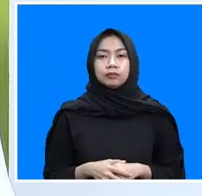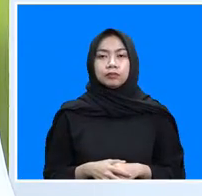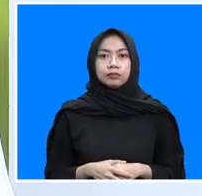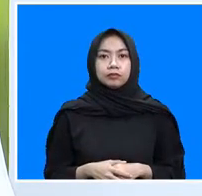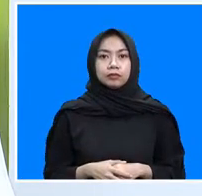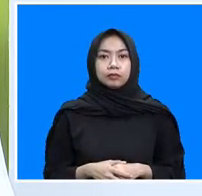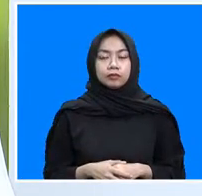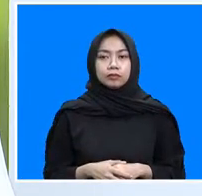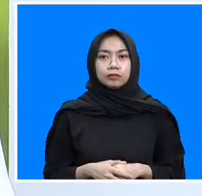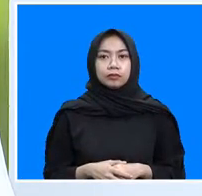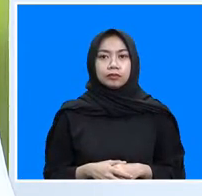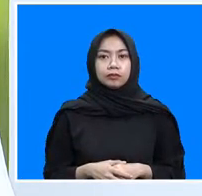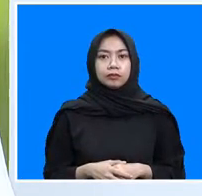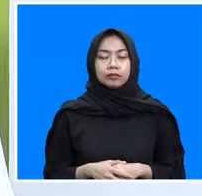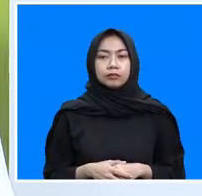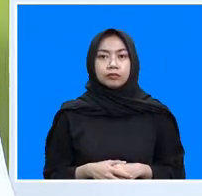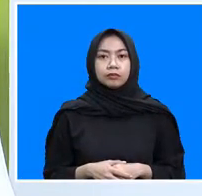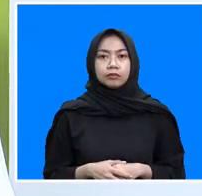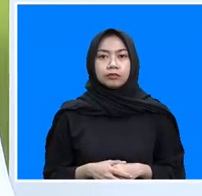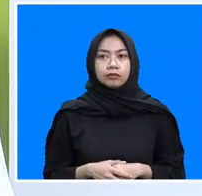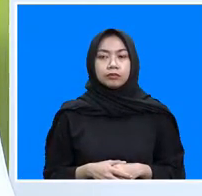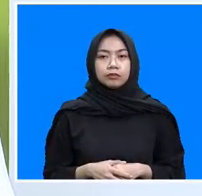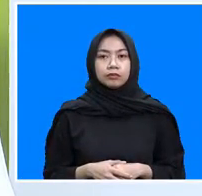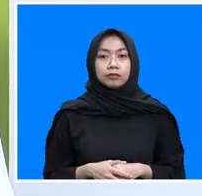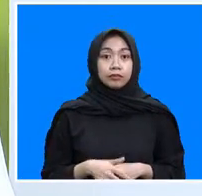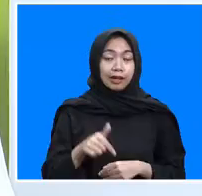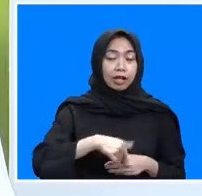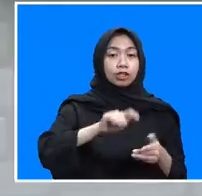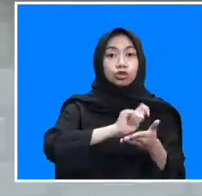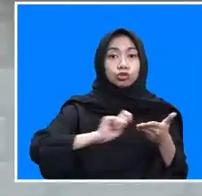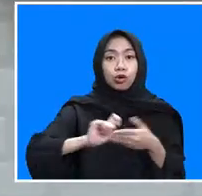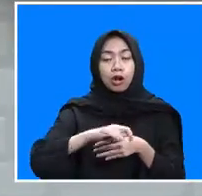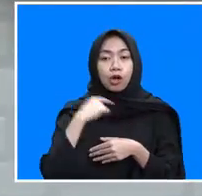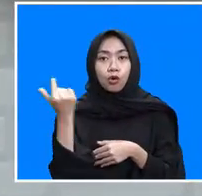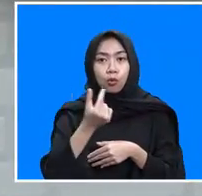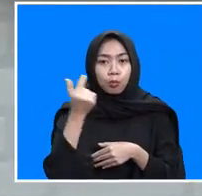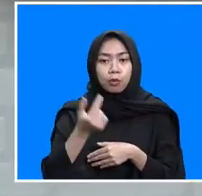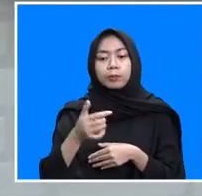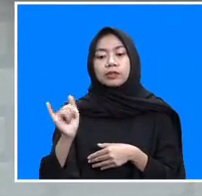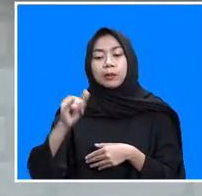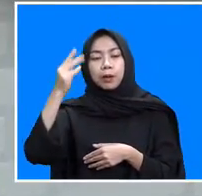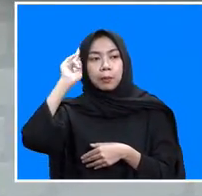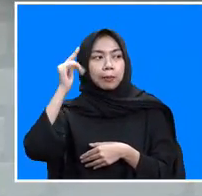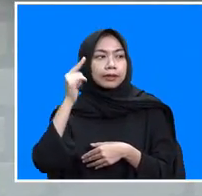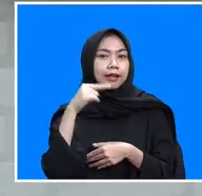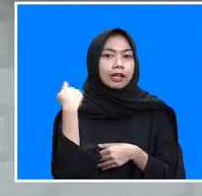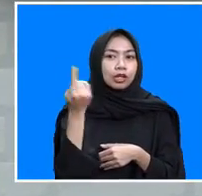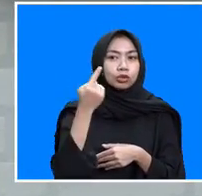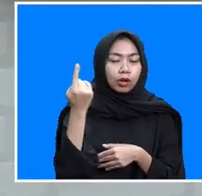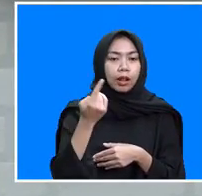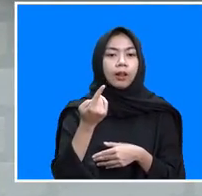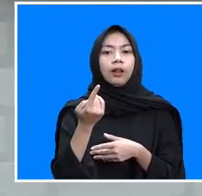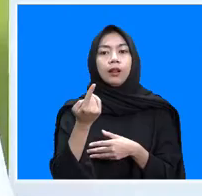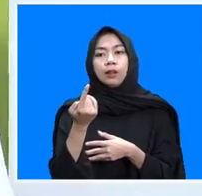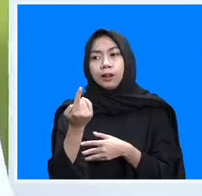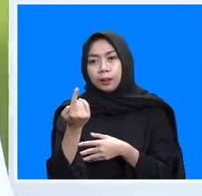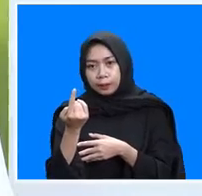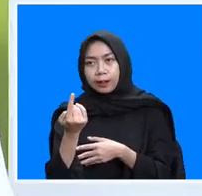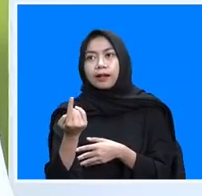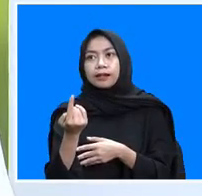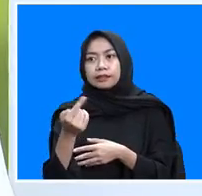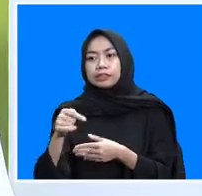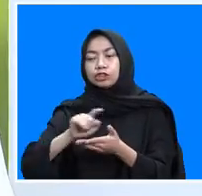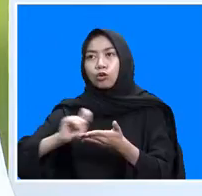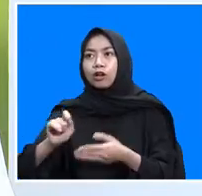States are the majority funders of public schools, and the national government are the majority funders of non-public